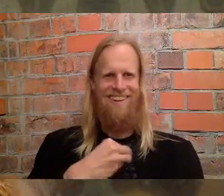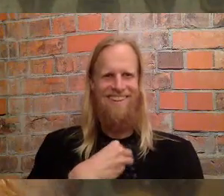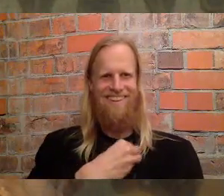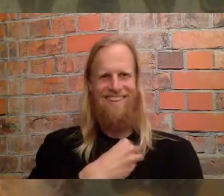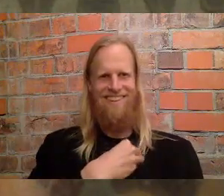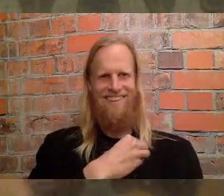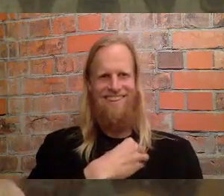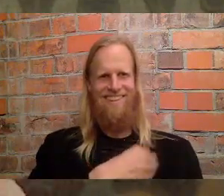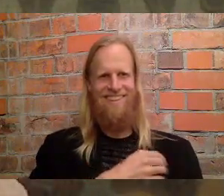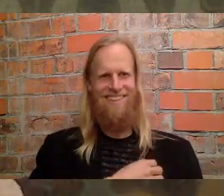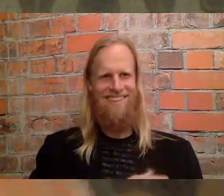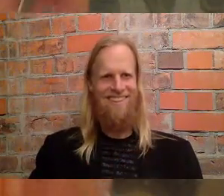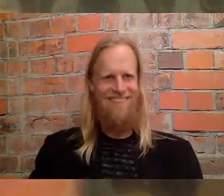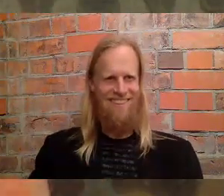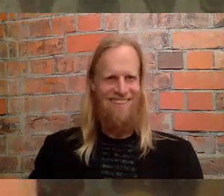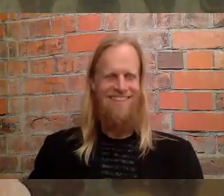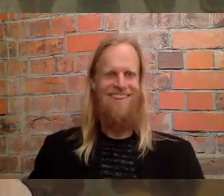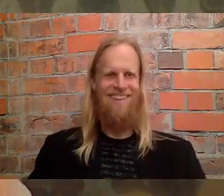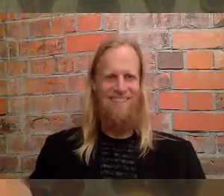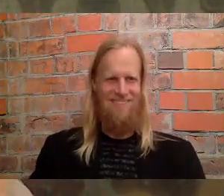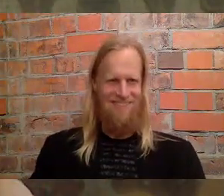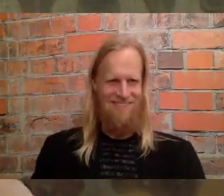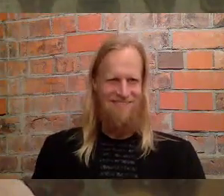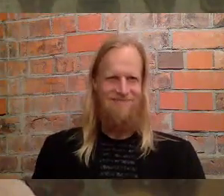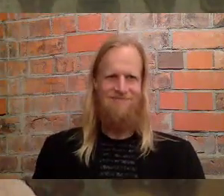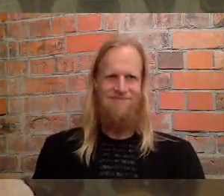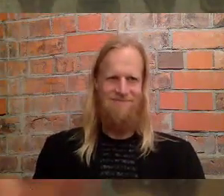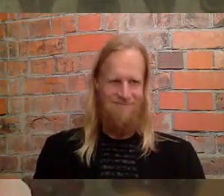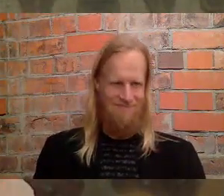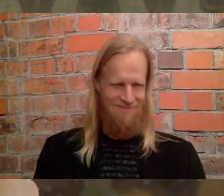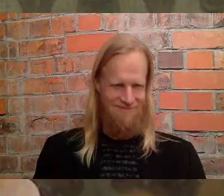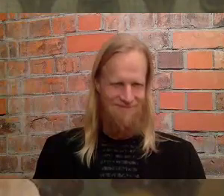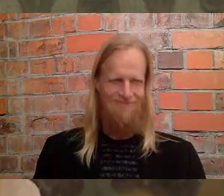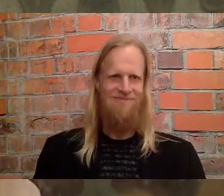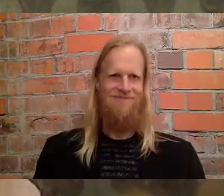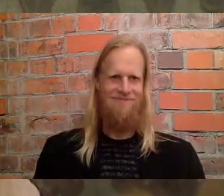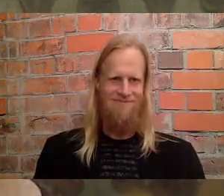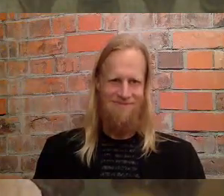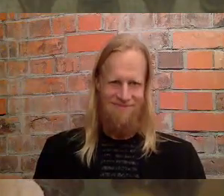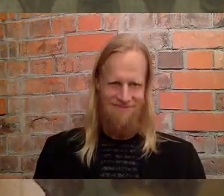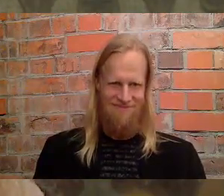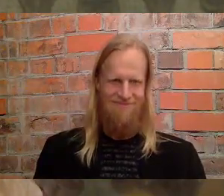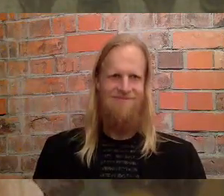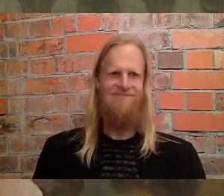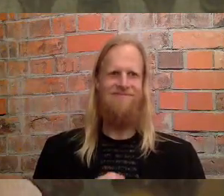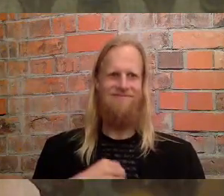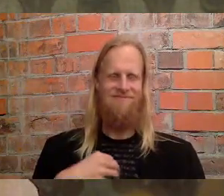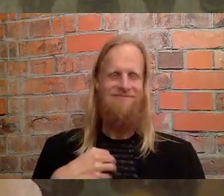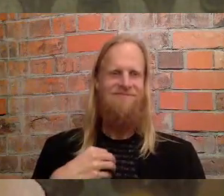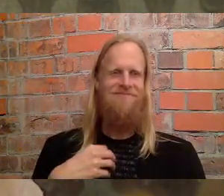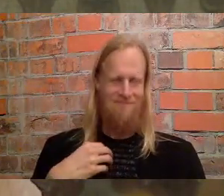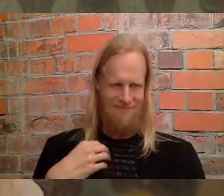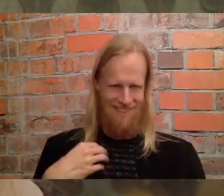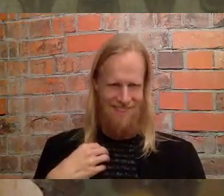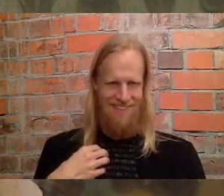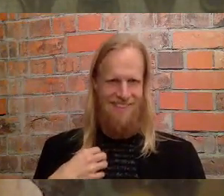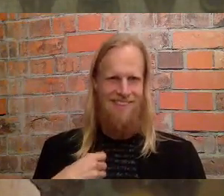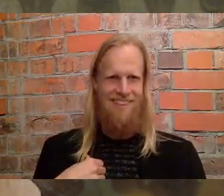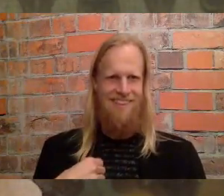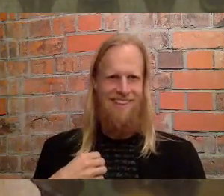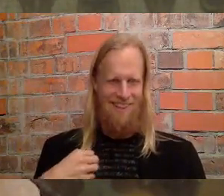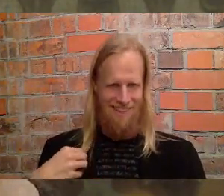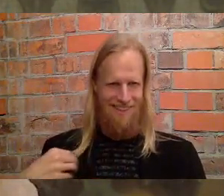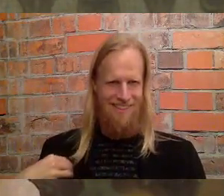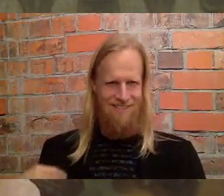make you meditate, drink your smoothies, exercise, write in your journal, and tap out all